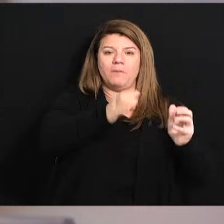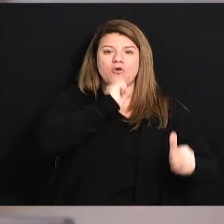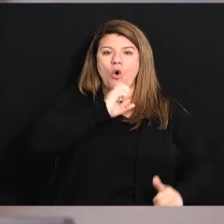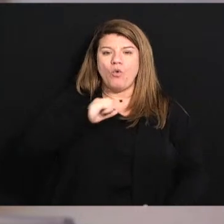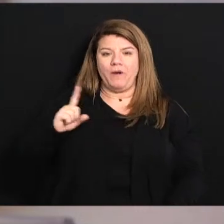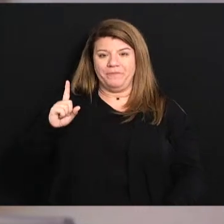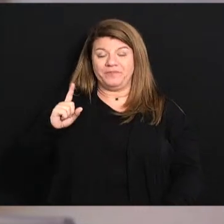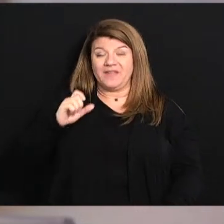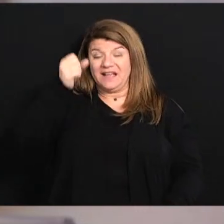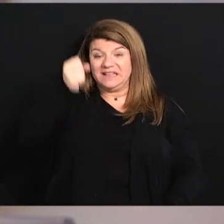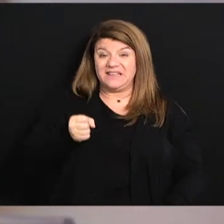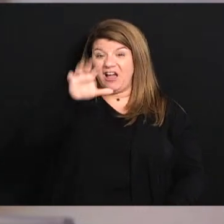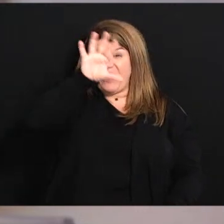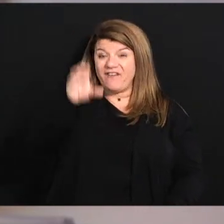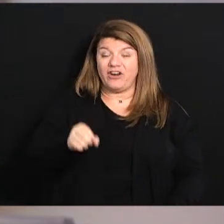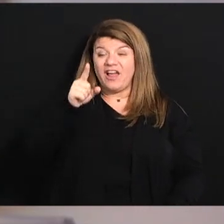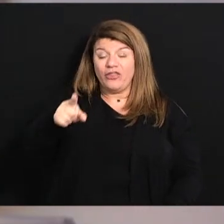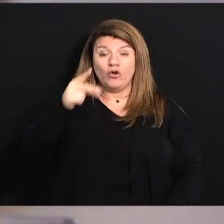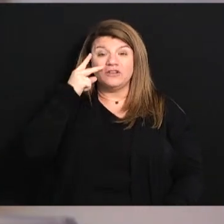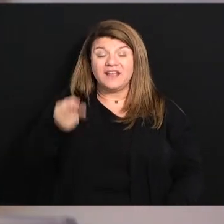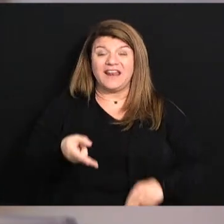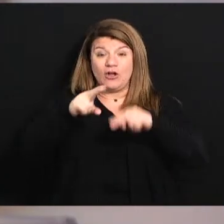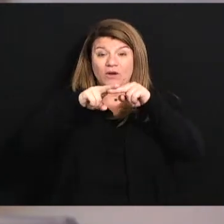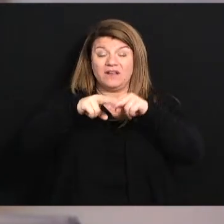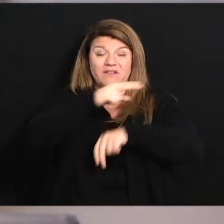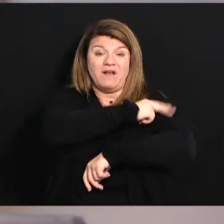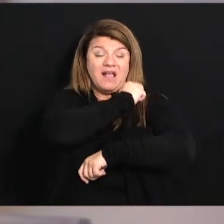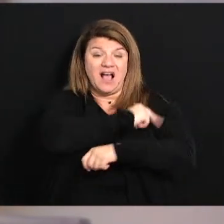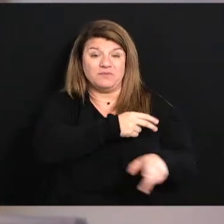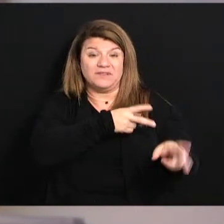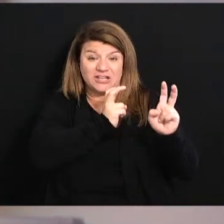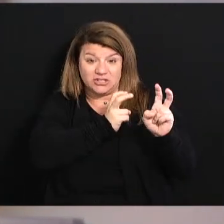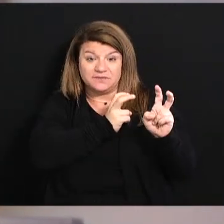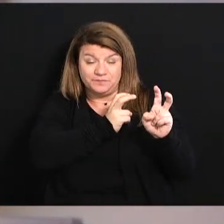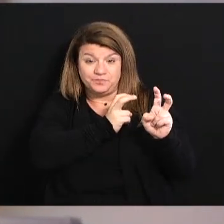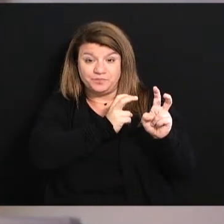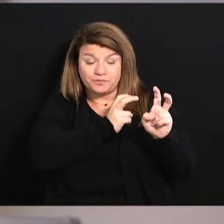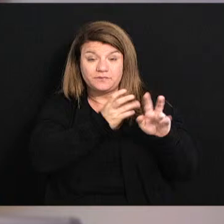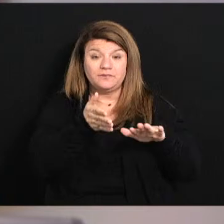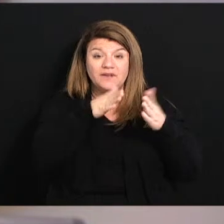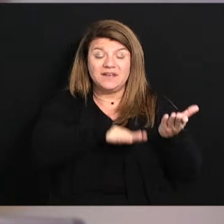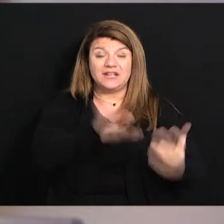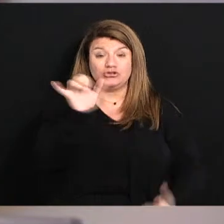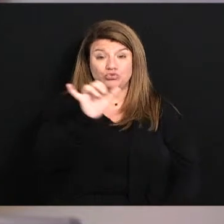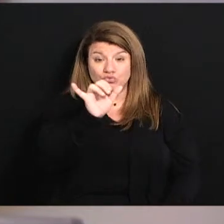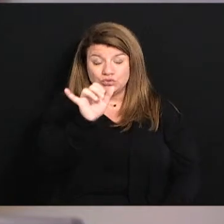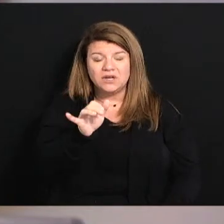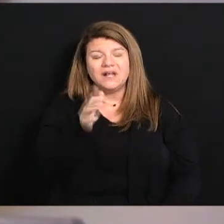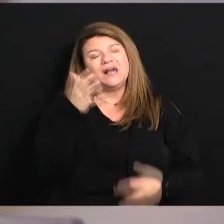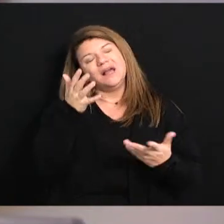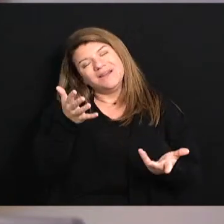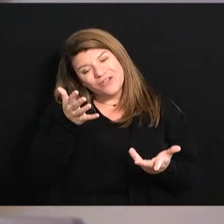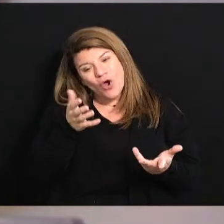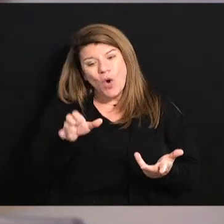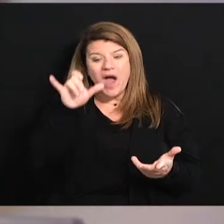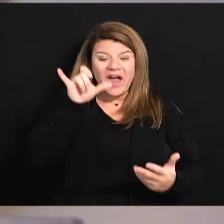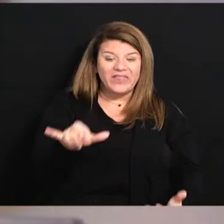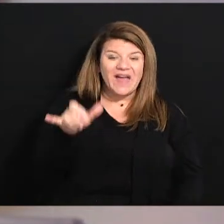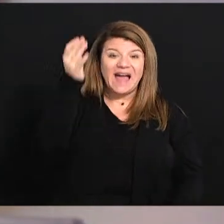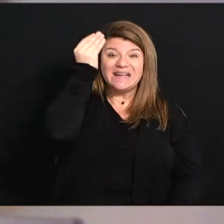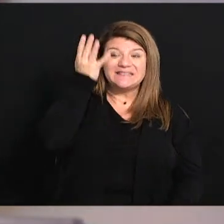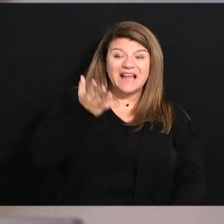are indeed seeing an increase in the number of hospitalizations and deaths as well. So it just tells us that we